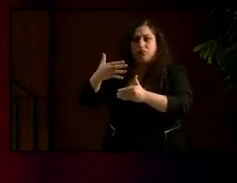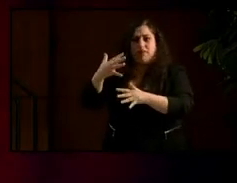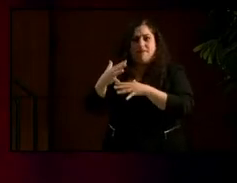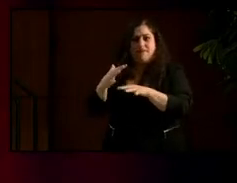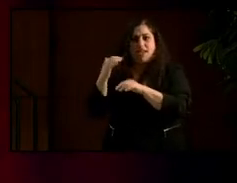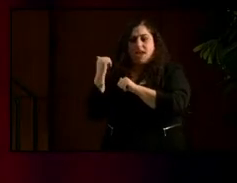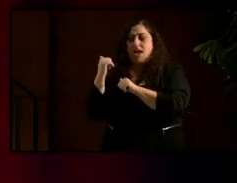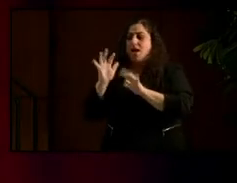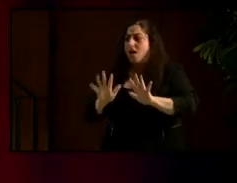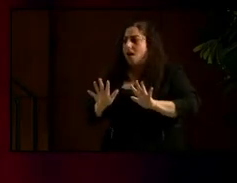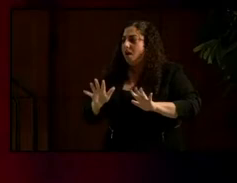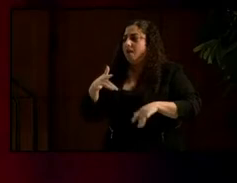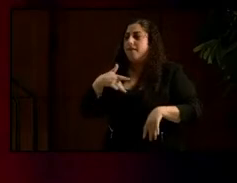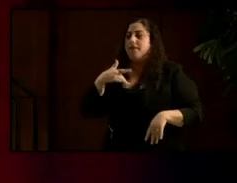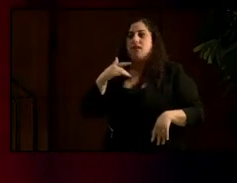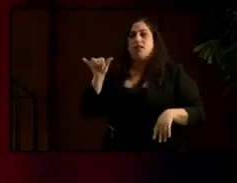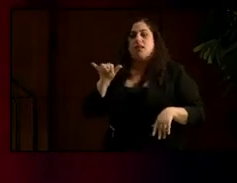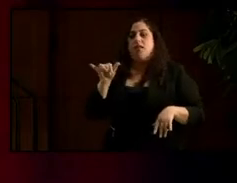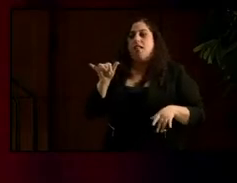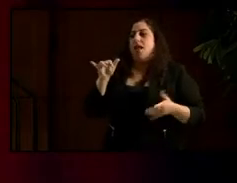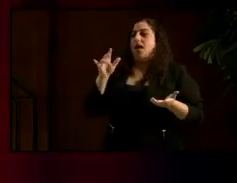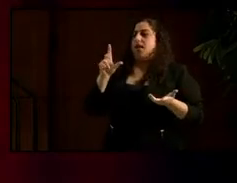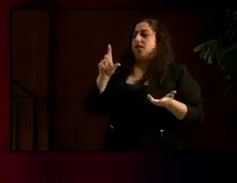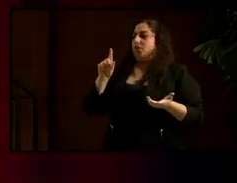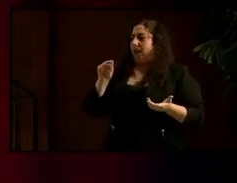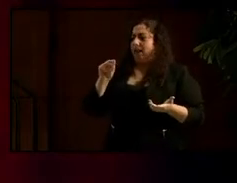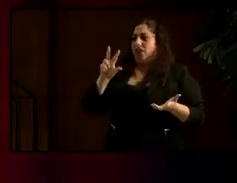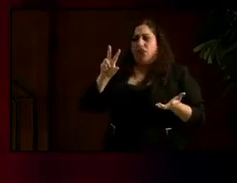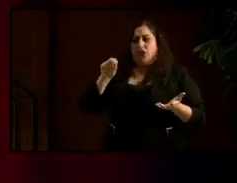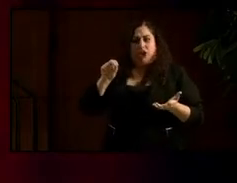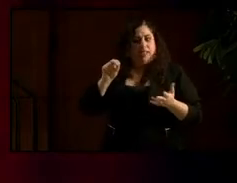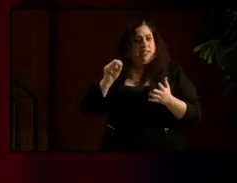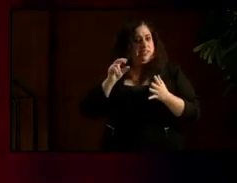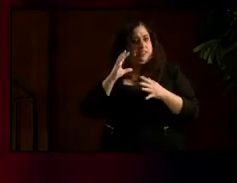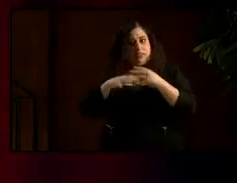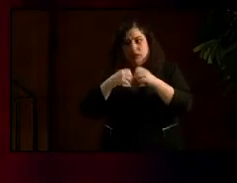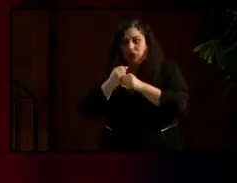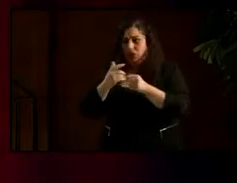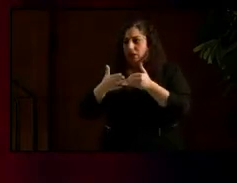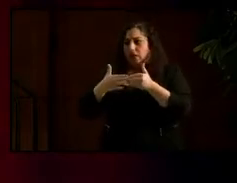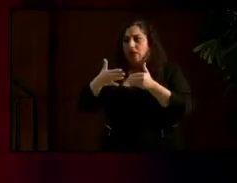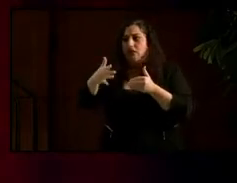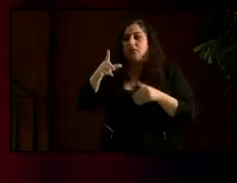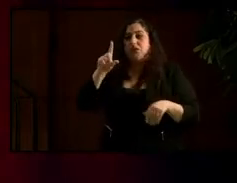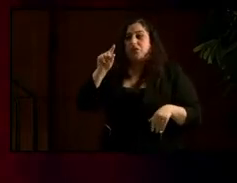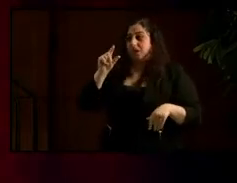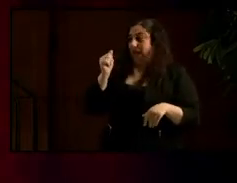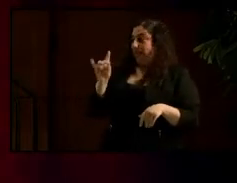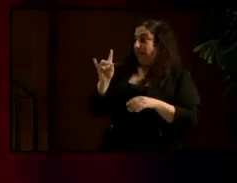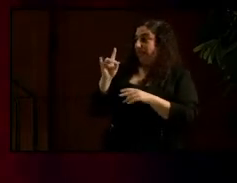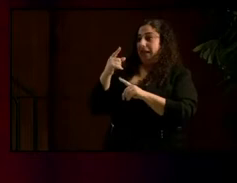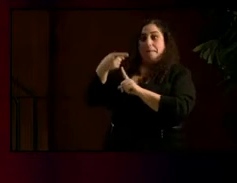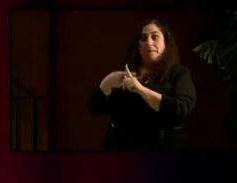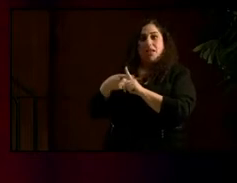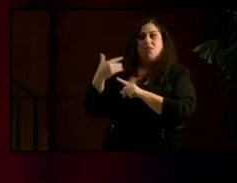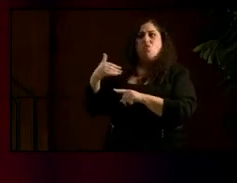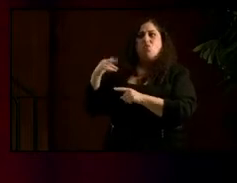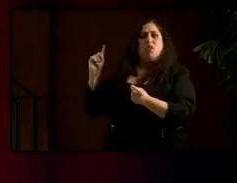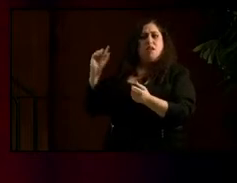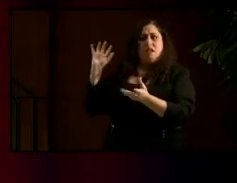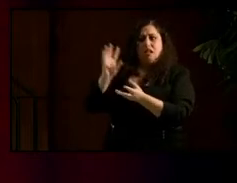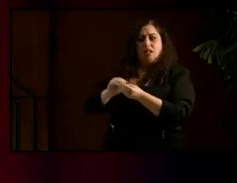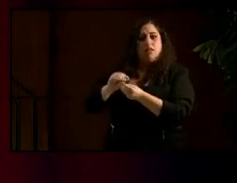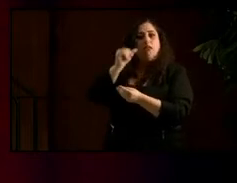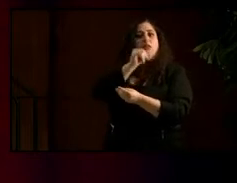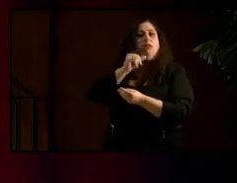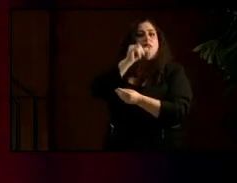for many of us like decades, given these last 18 months. Nonetheless, my enthusiasm for SDSU's